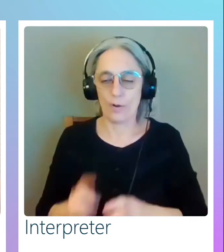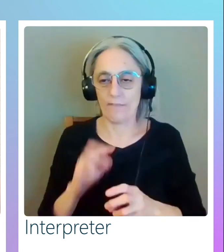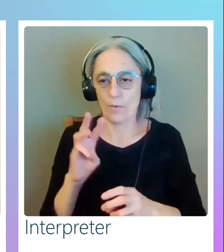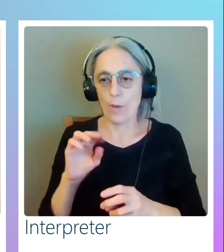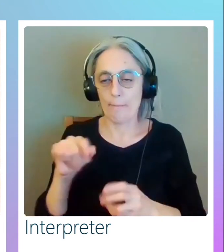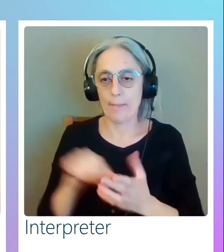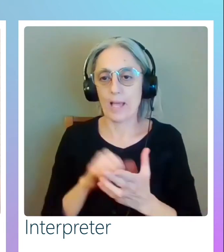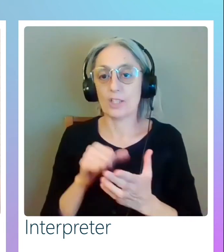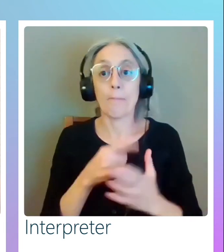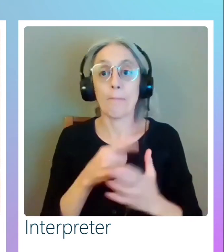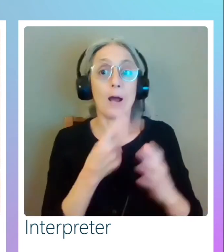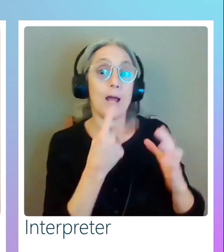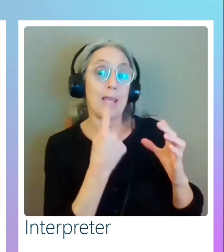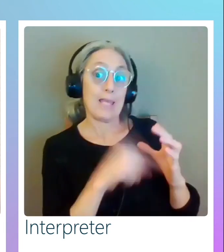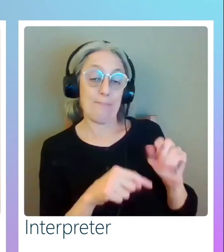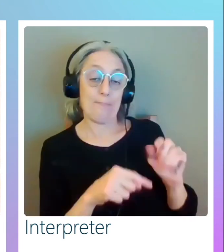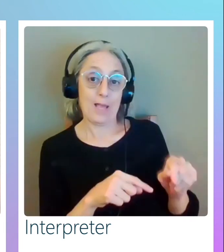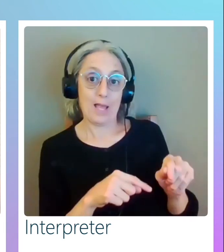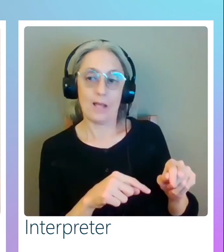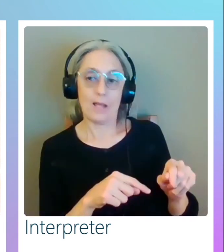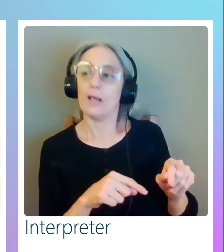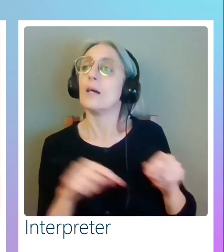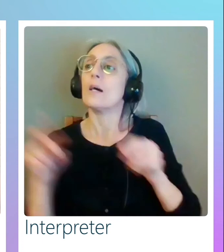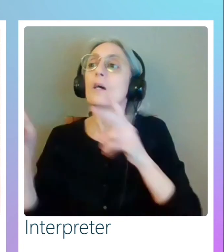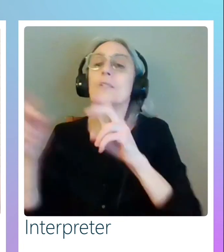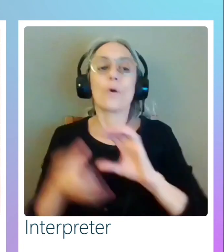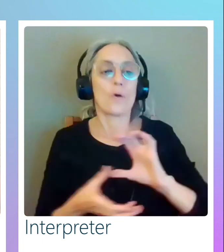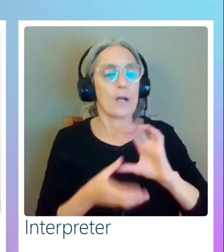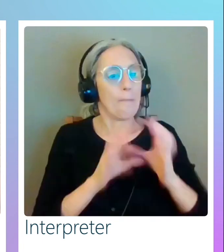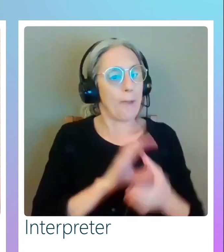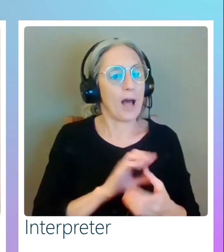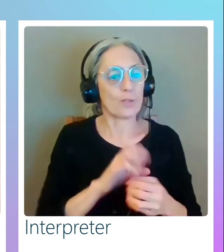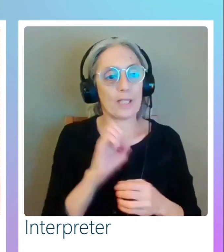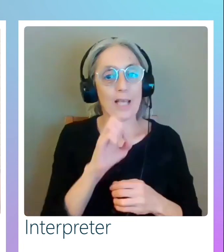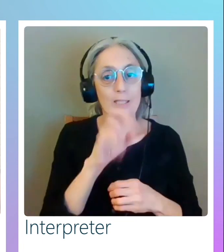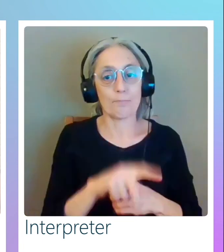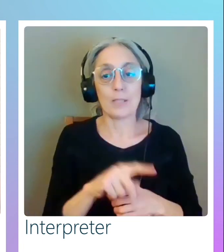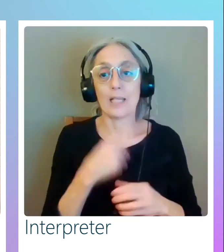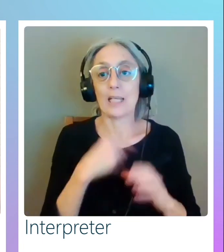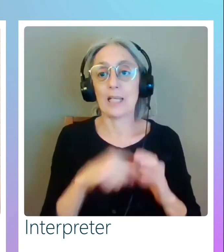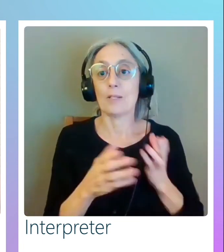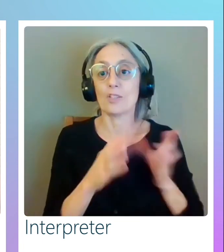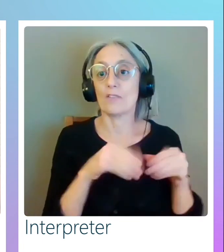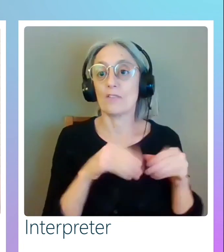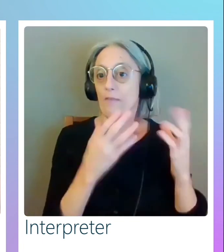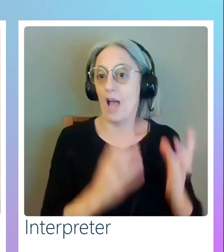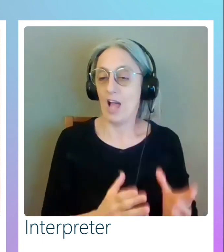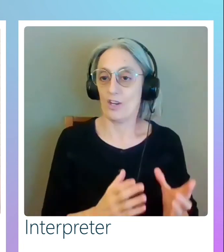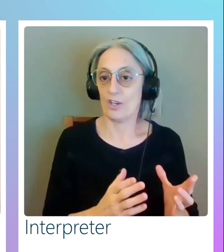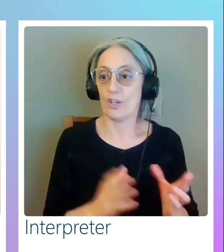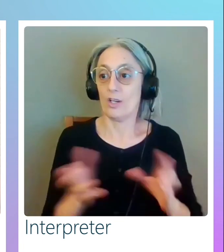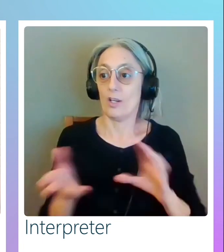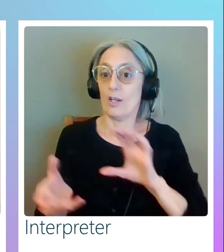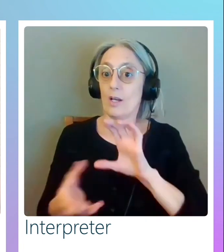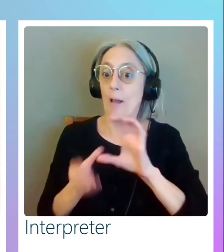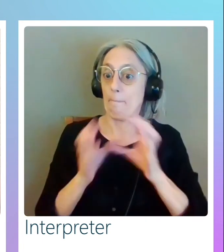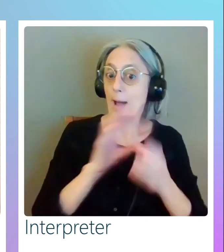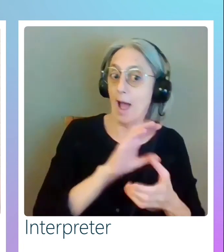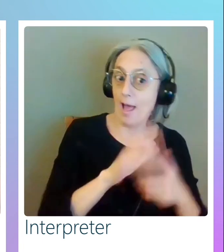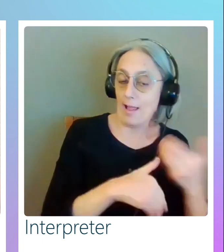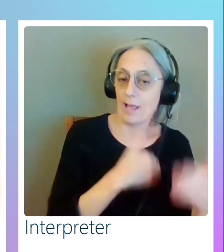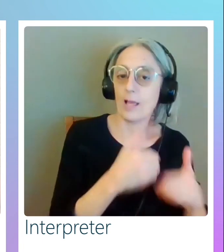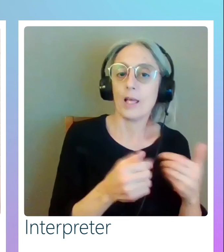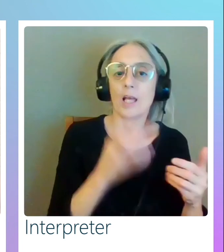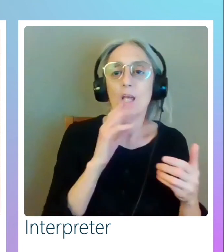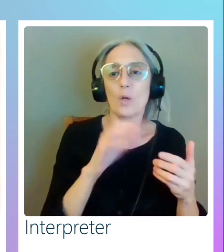moment that it compiles into that ESP, email service provider, and it's compiling, it's going to strip. It's definitely going to strip,